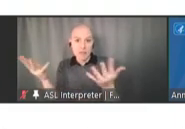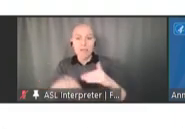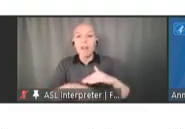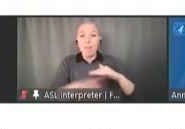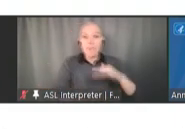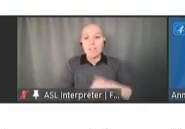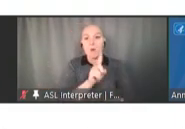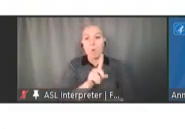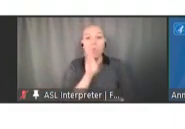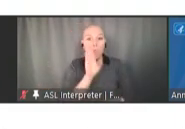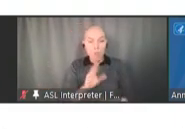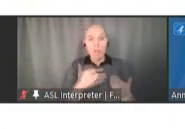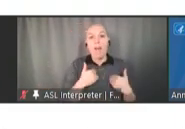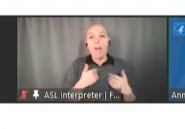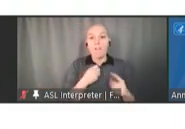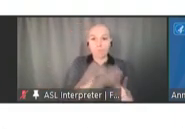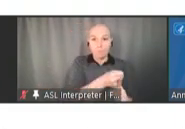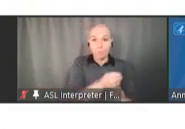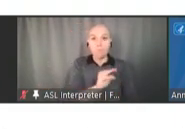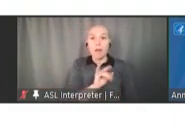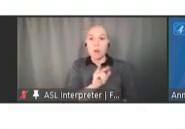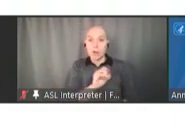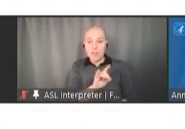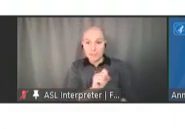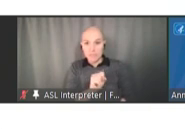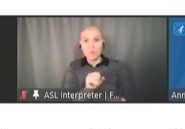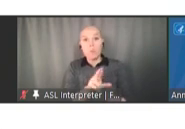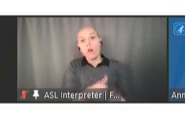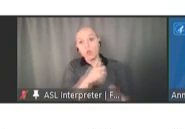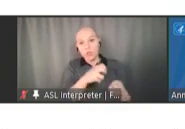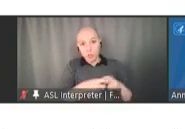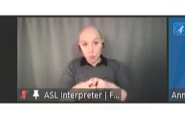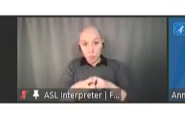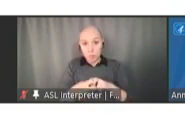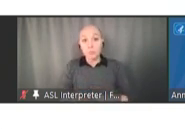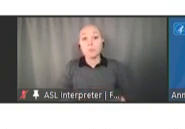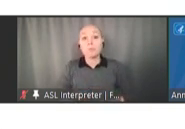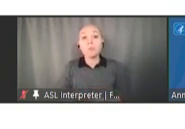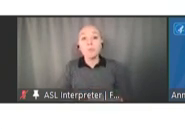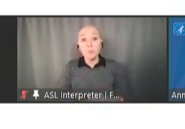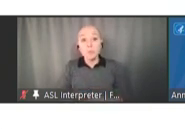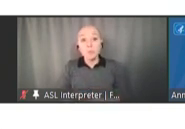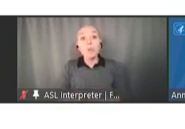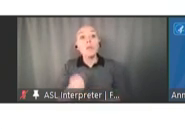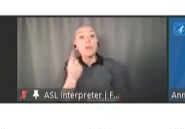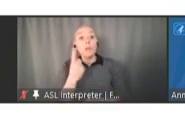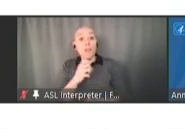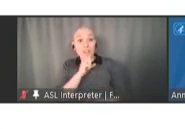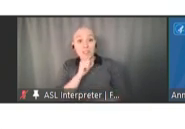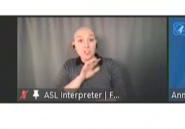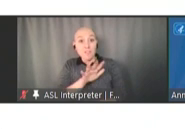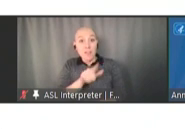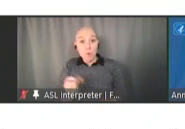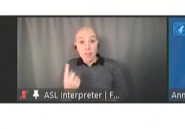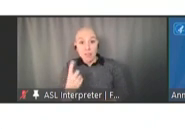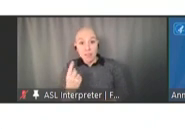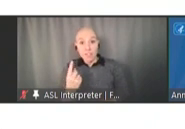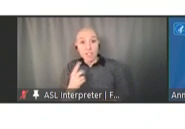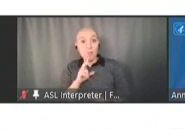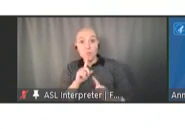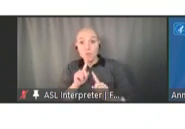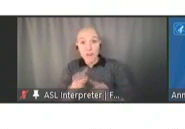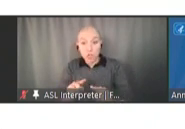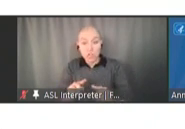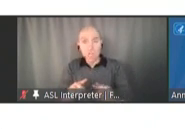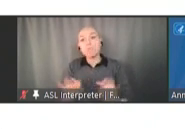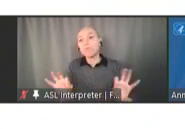To summarize, most reports to VAERS among children ages 5 to 11 years were non-serious. The distribution by sex,